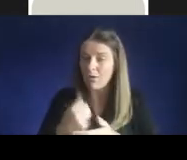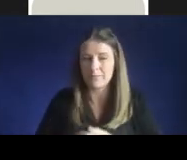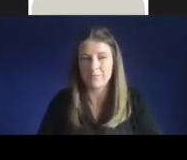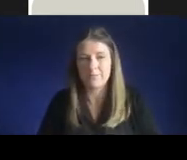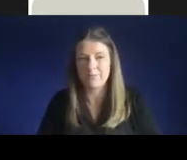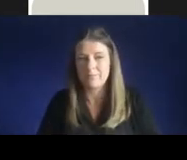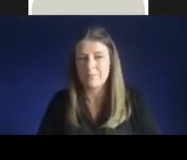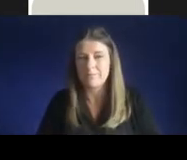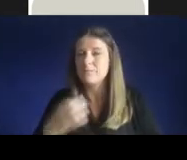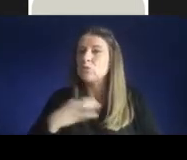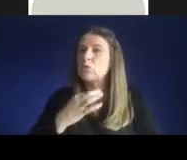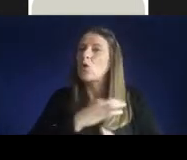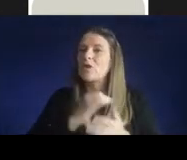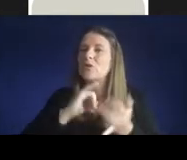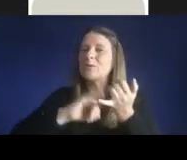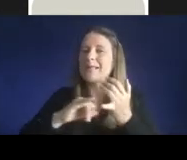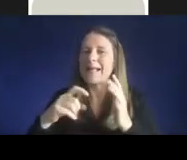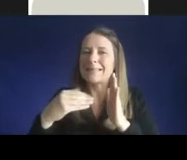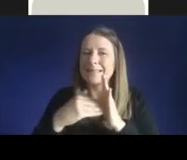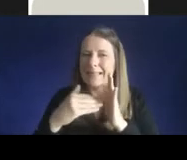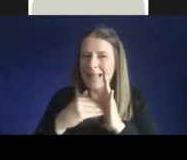Dr. Suzanne Zeedyk and ACEs.